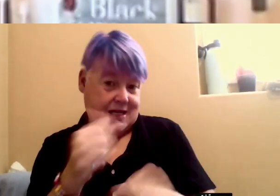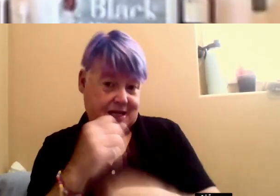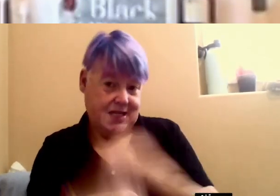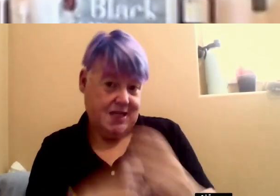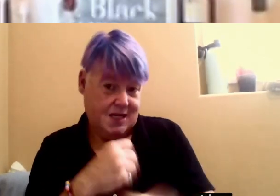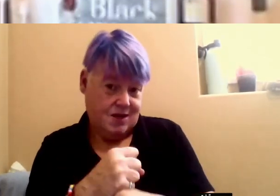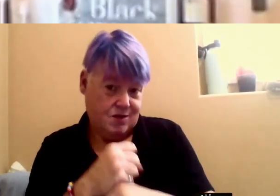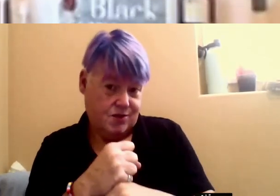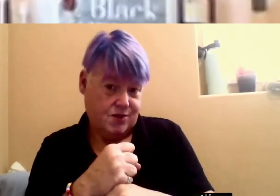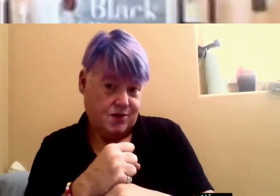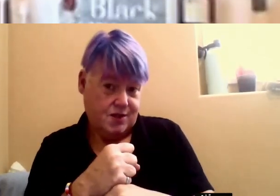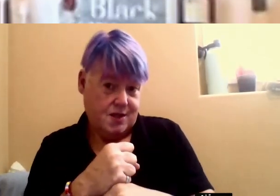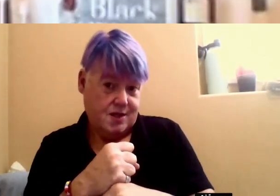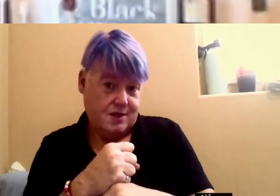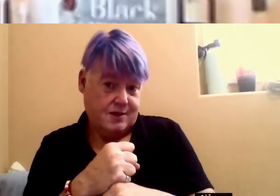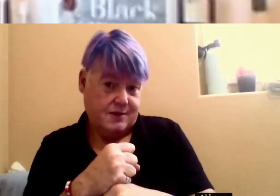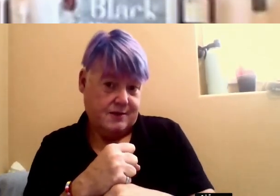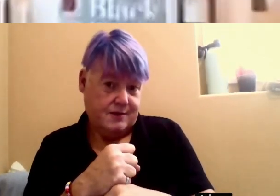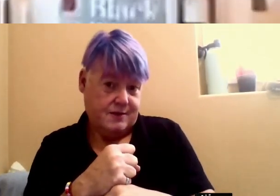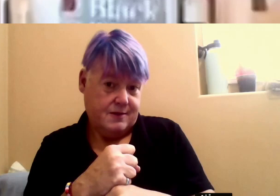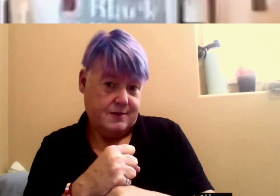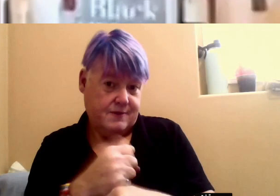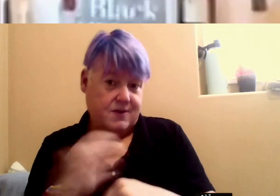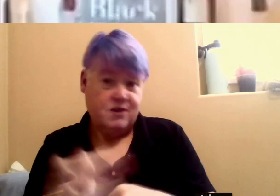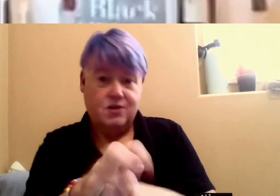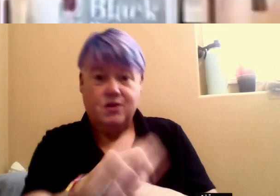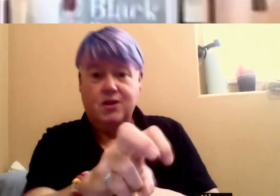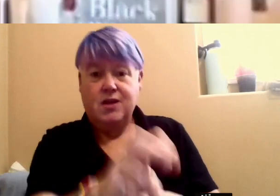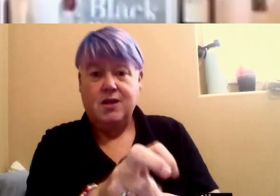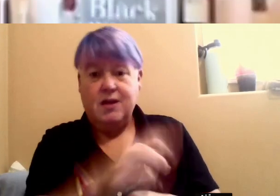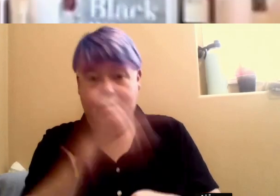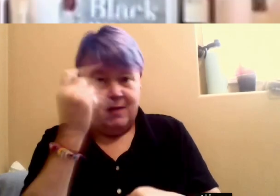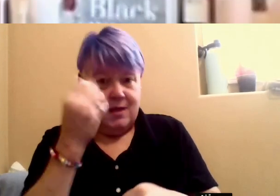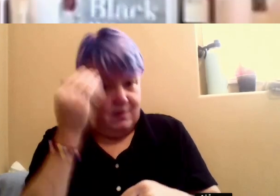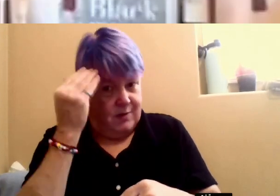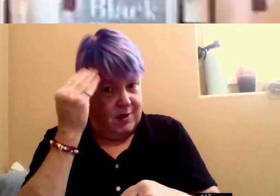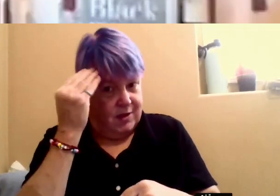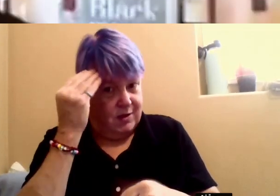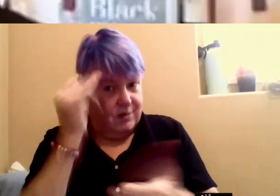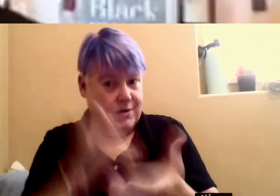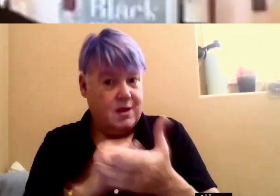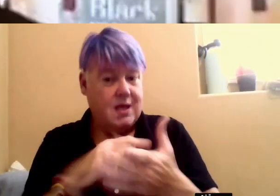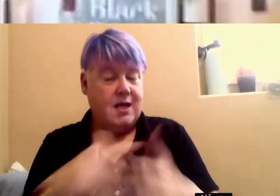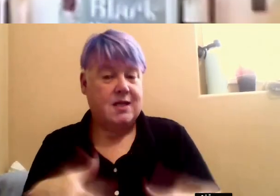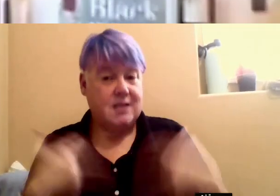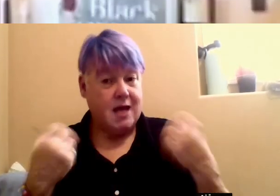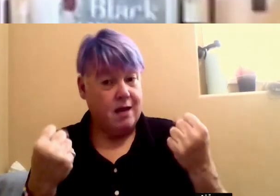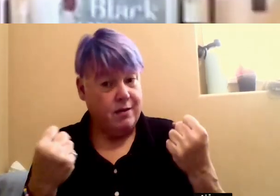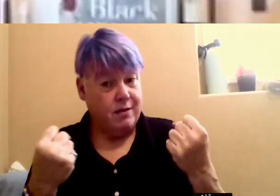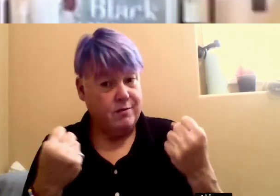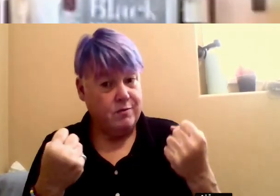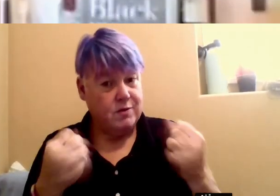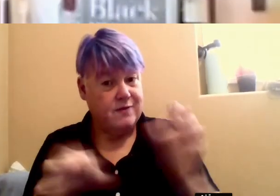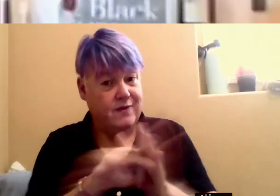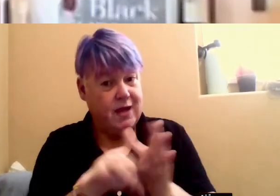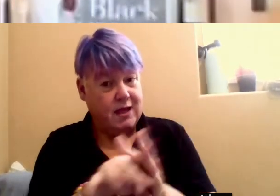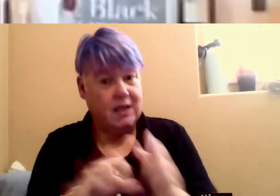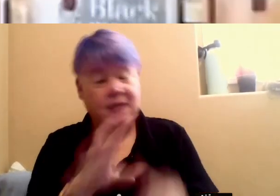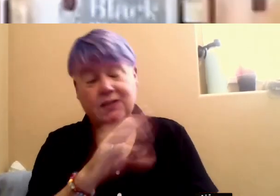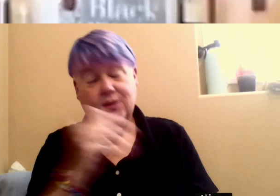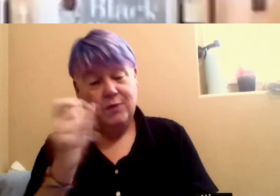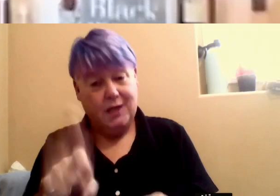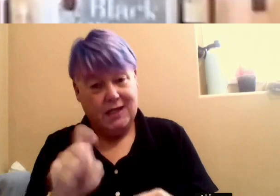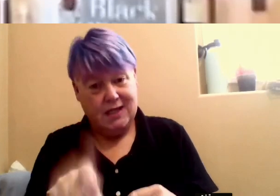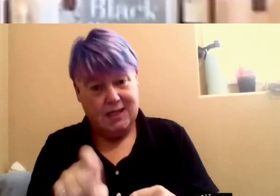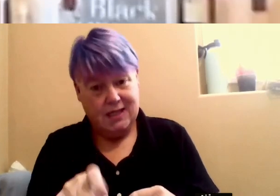process of our journey because we kind of knew that his health was failing a little bit, and so